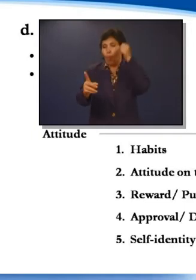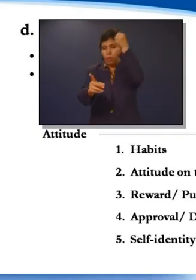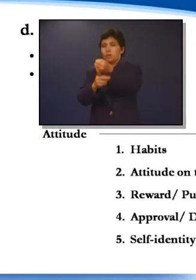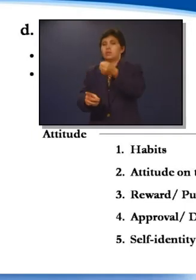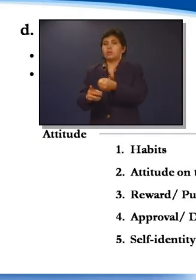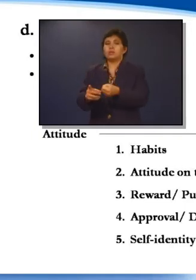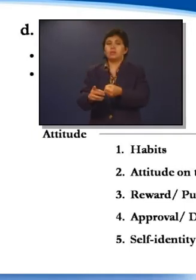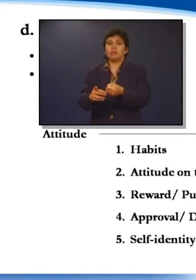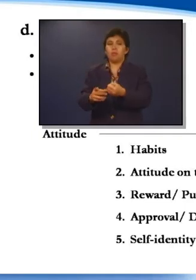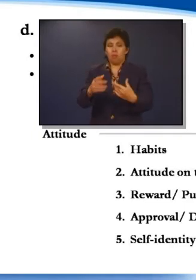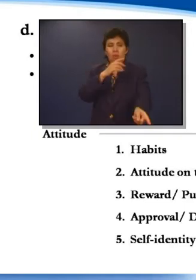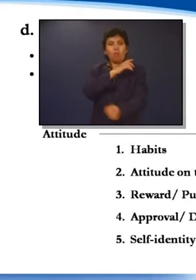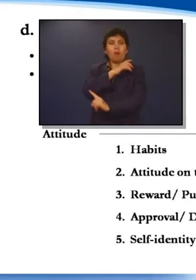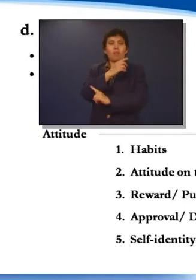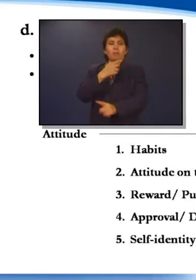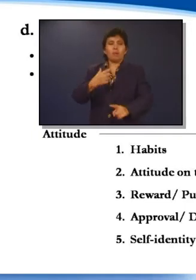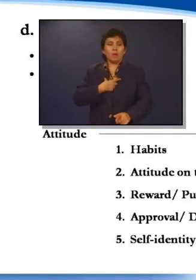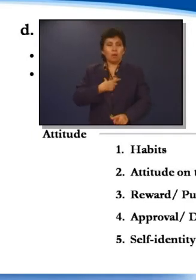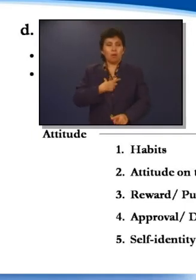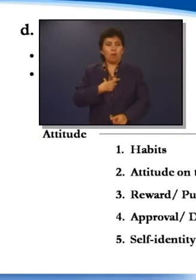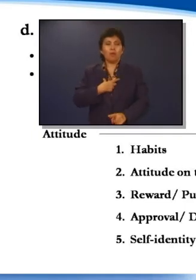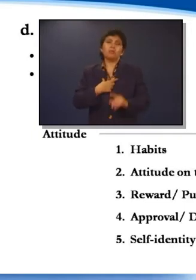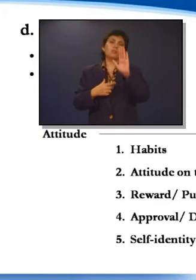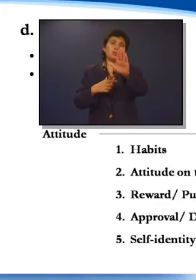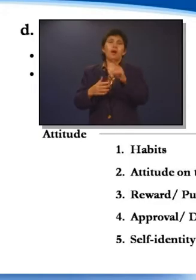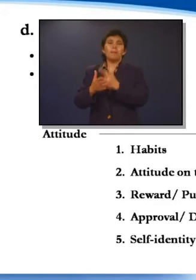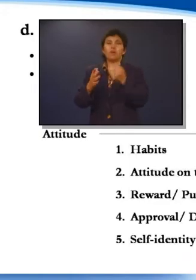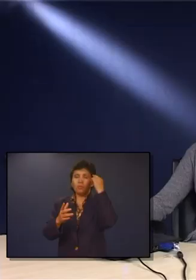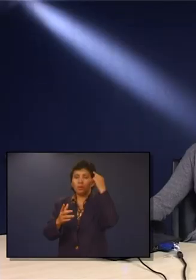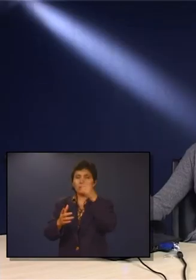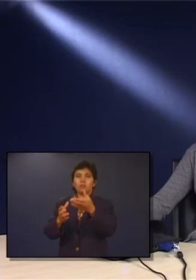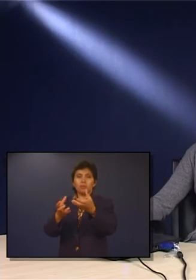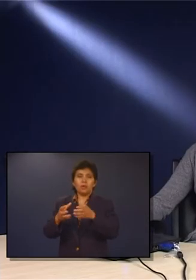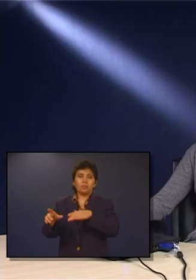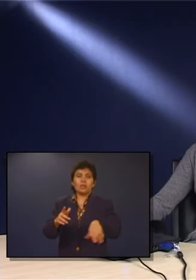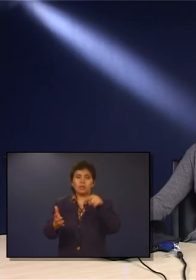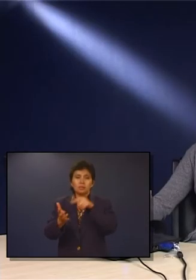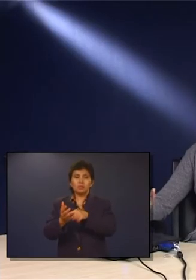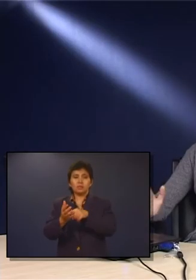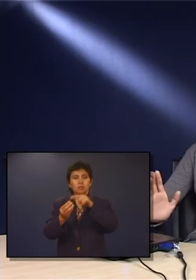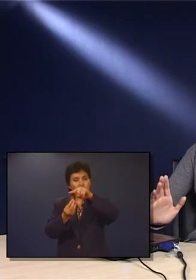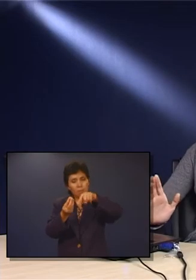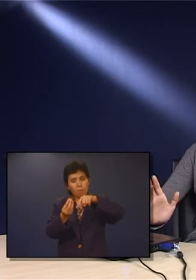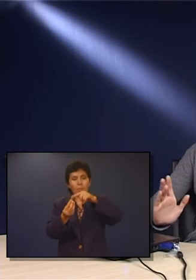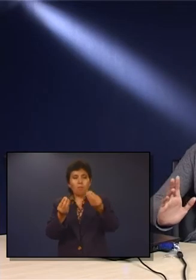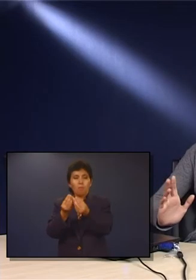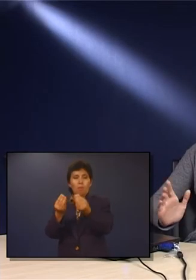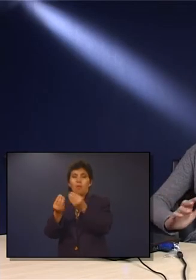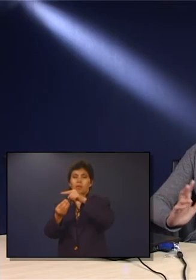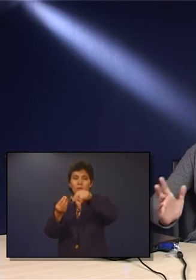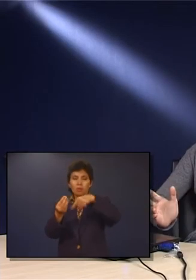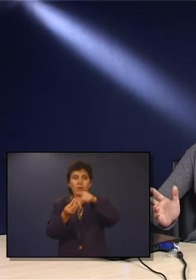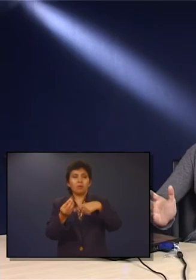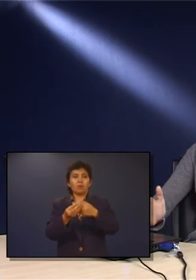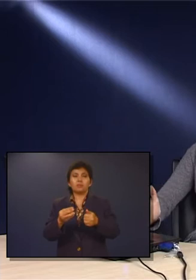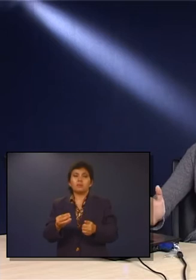Your reward, punishment, approval, disapproval, your self-identity. I think this is a more rounded model. If you say which one is better, this one